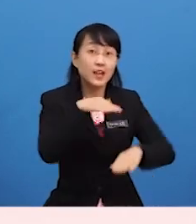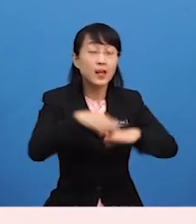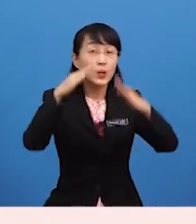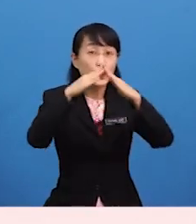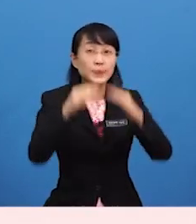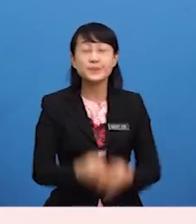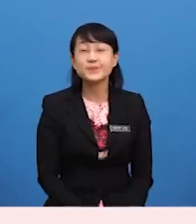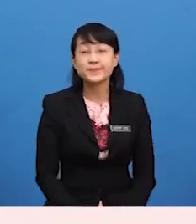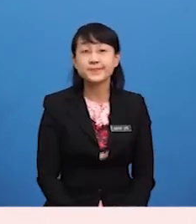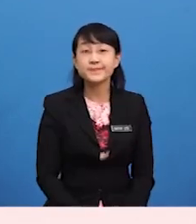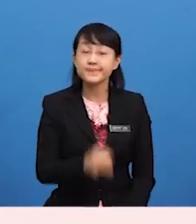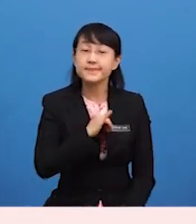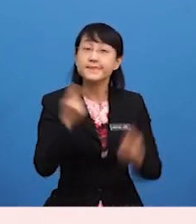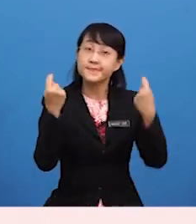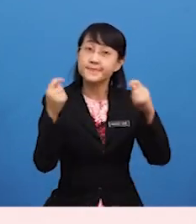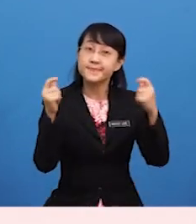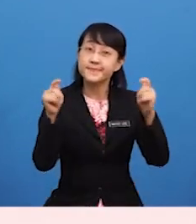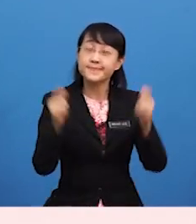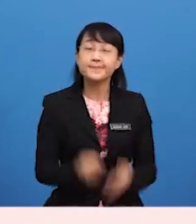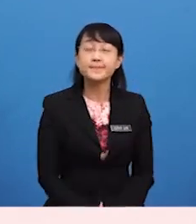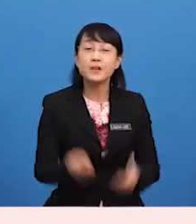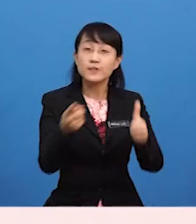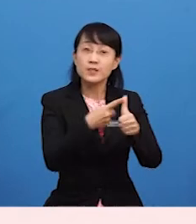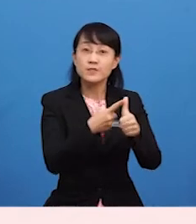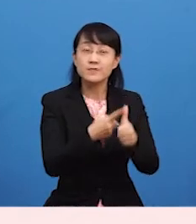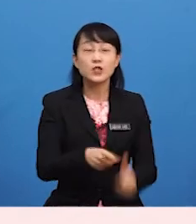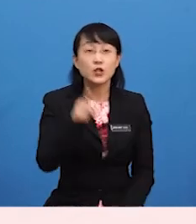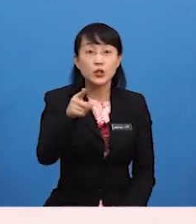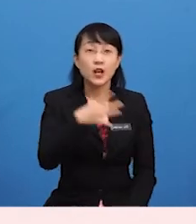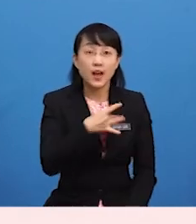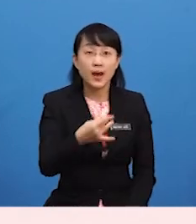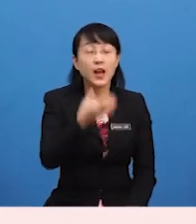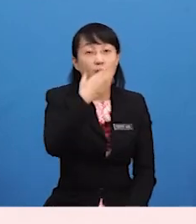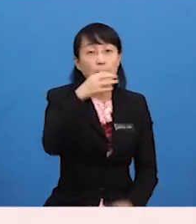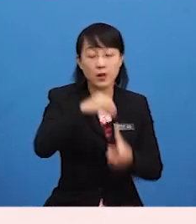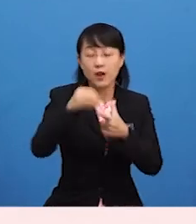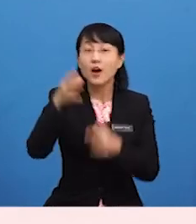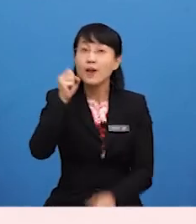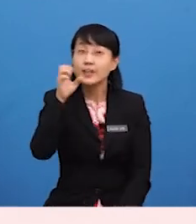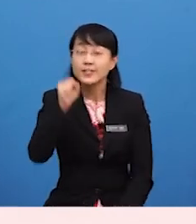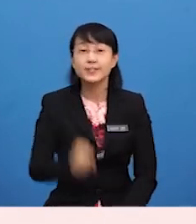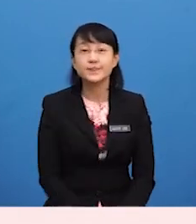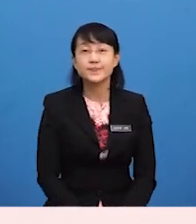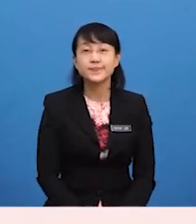Well, I'm going to try. First one, do you like apples or oranges?